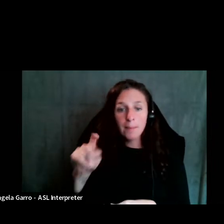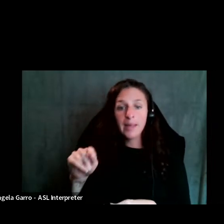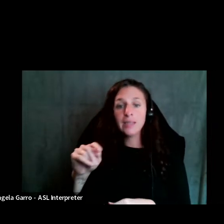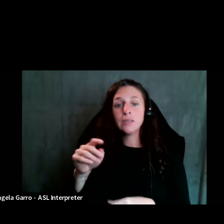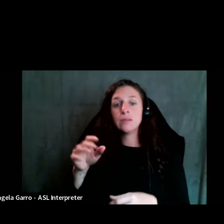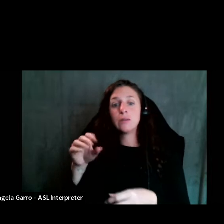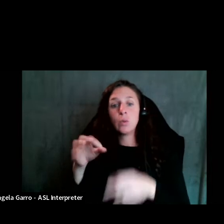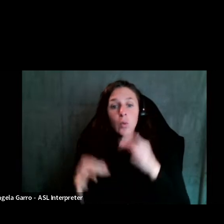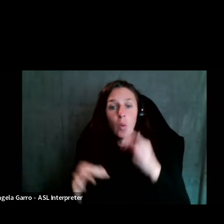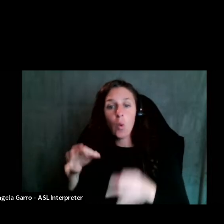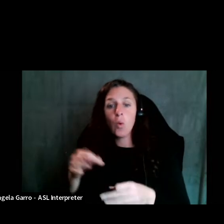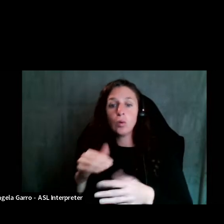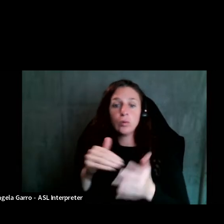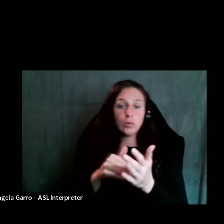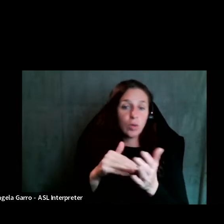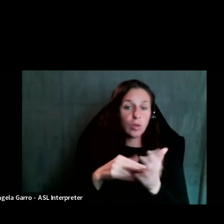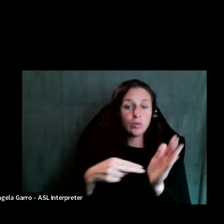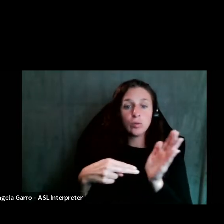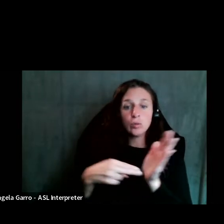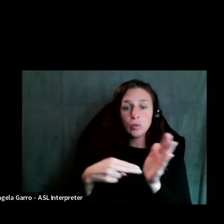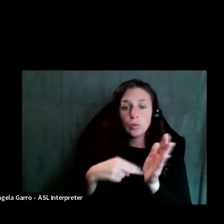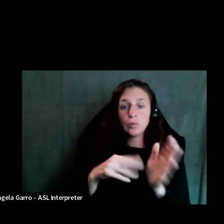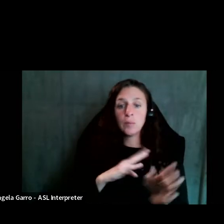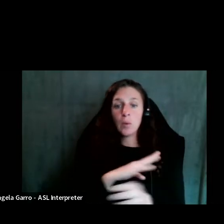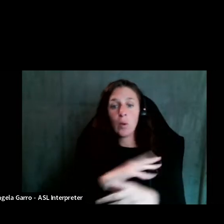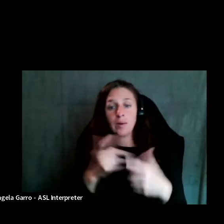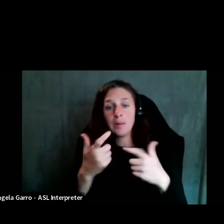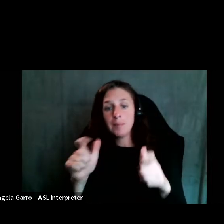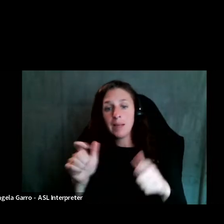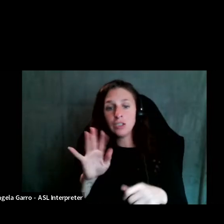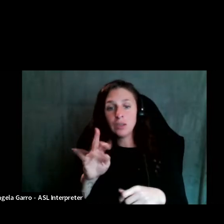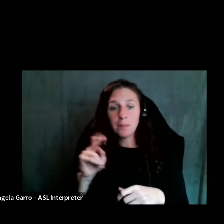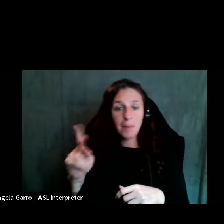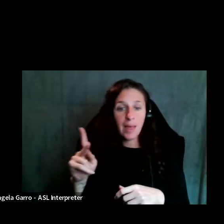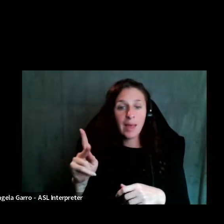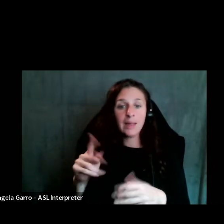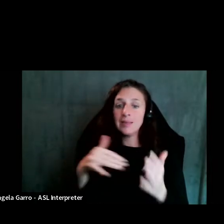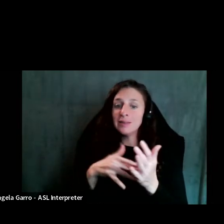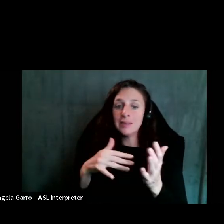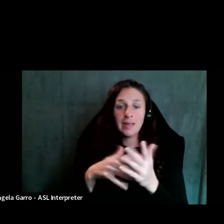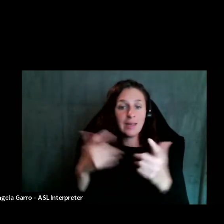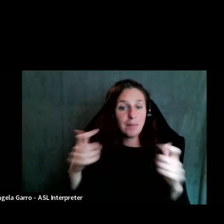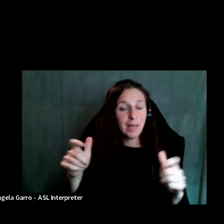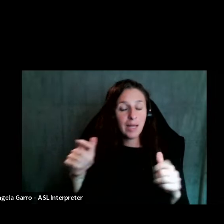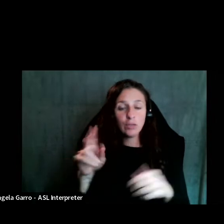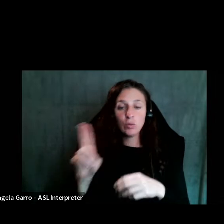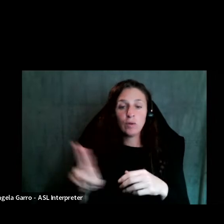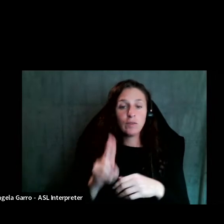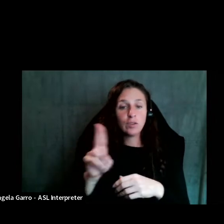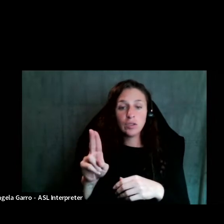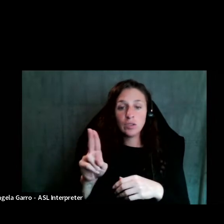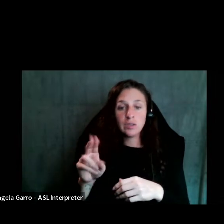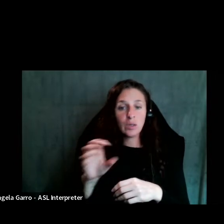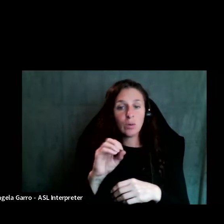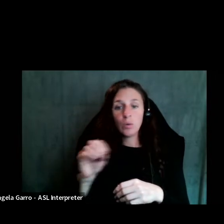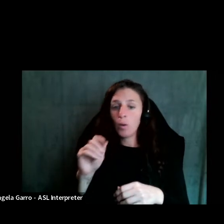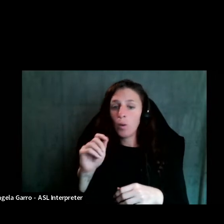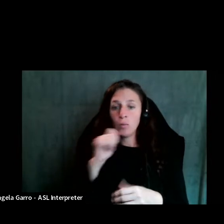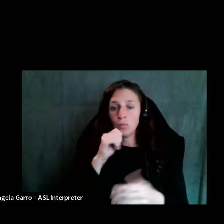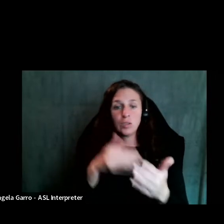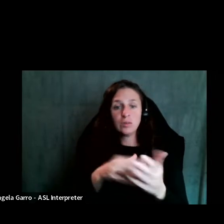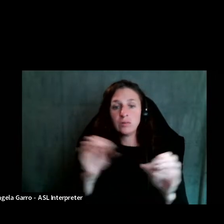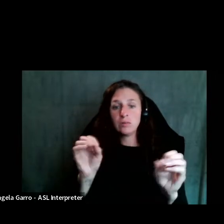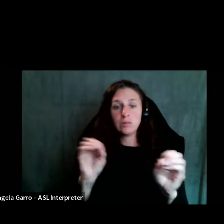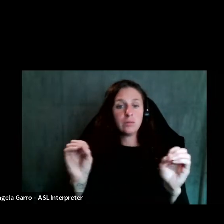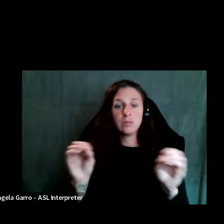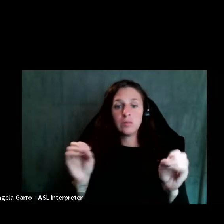nurses, board of major banks. They study in major universities. No prejudice whatsoever. Some of